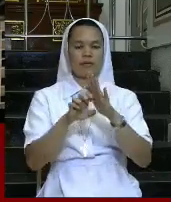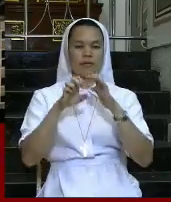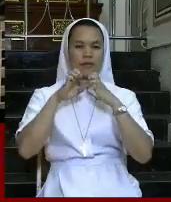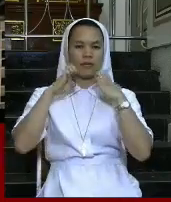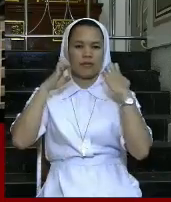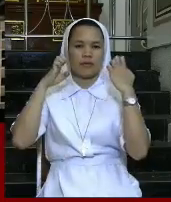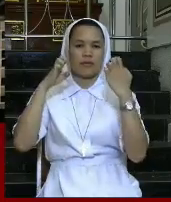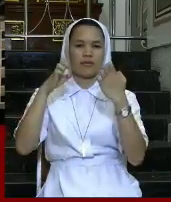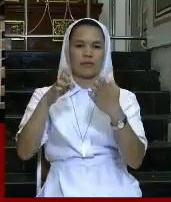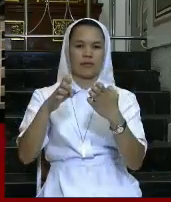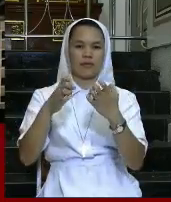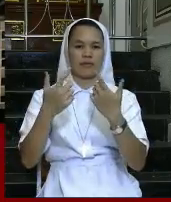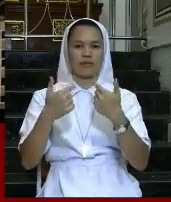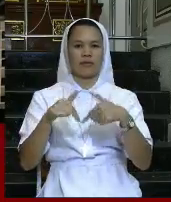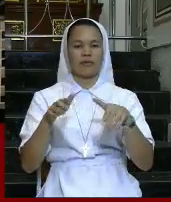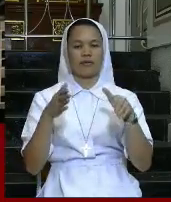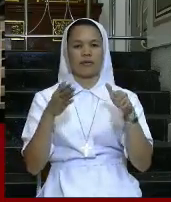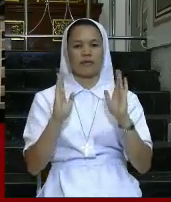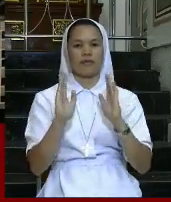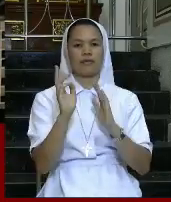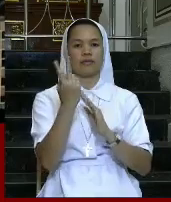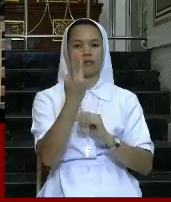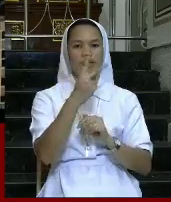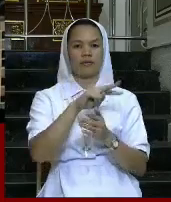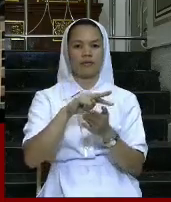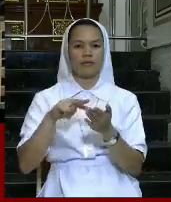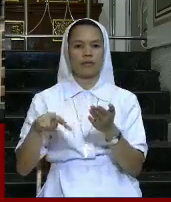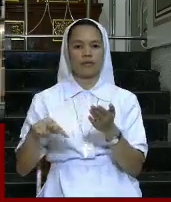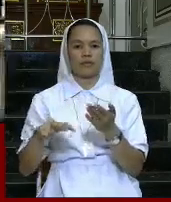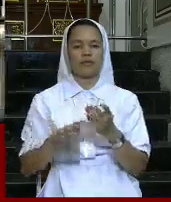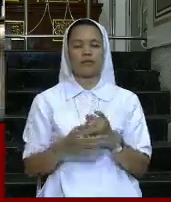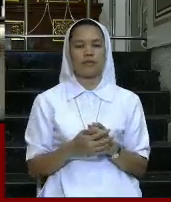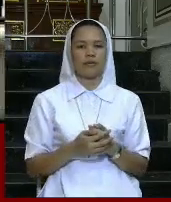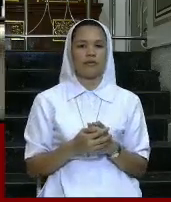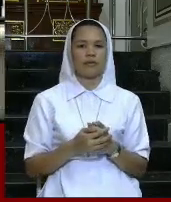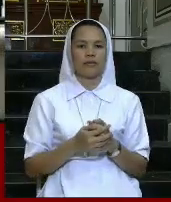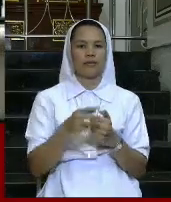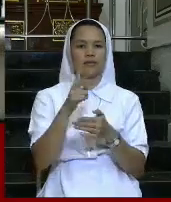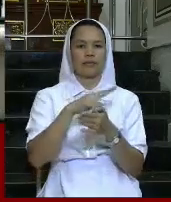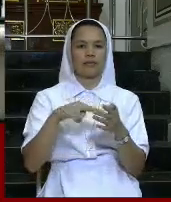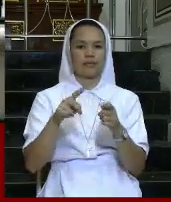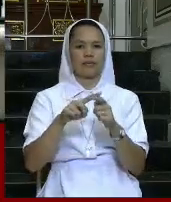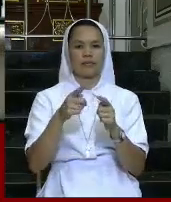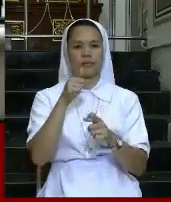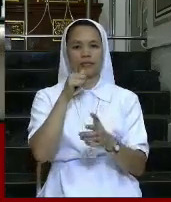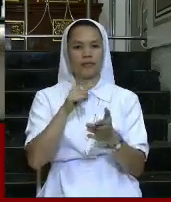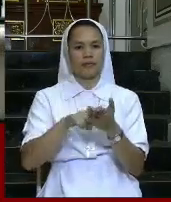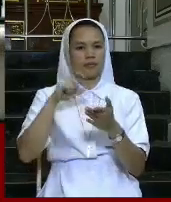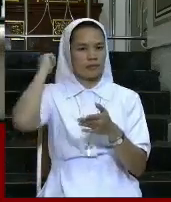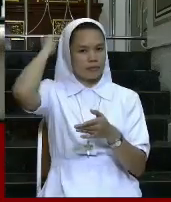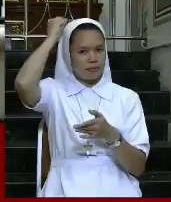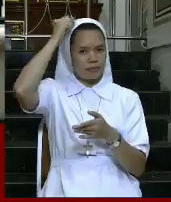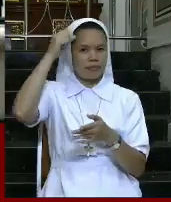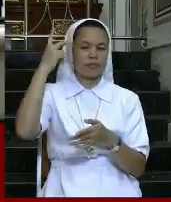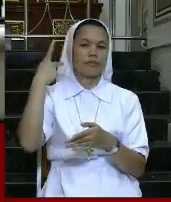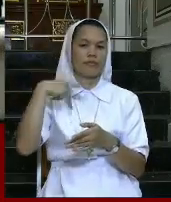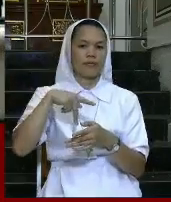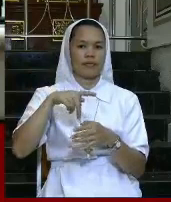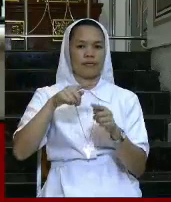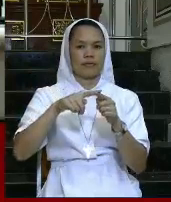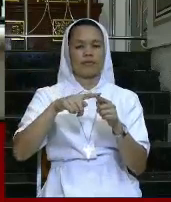exaltation. Let us now listen to the second reading. A reading from the letter of St. Paul to